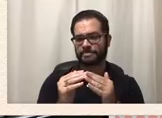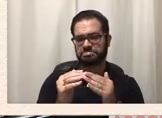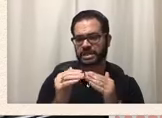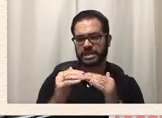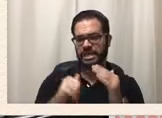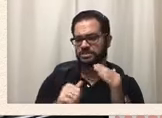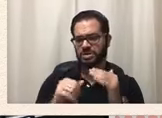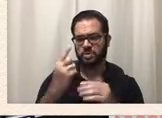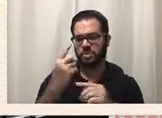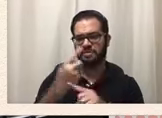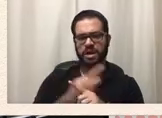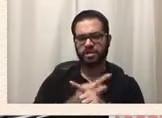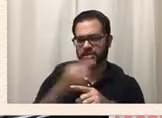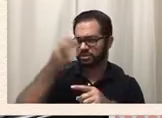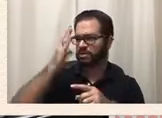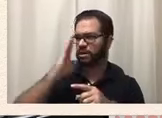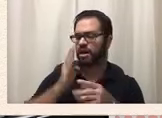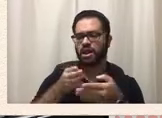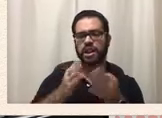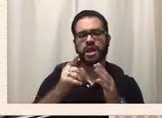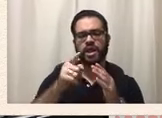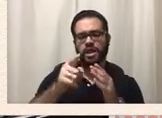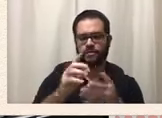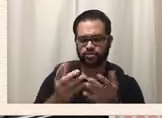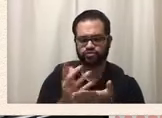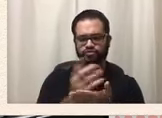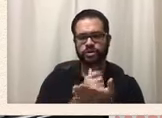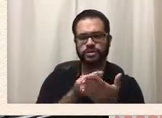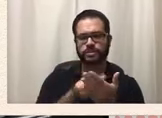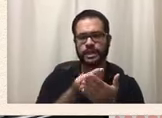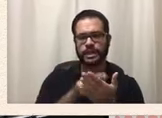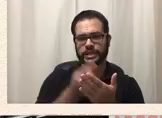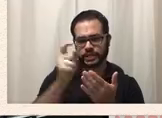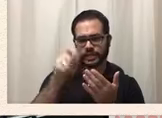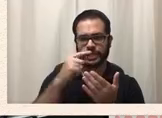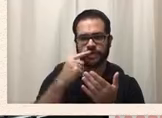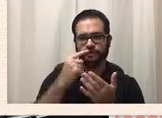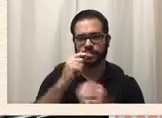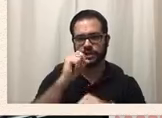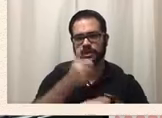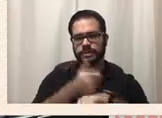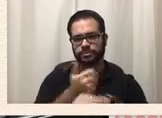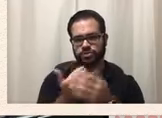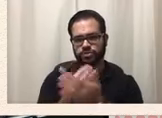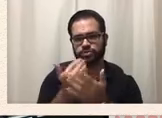to raise the money needed to put a new roof on Arizona's house.